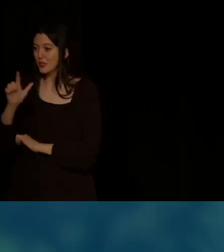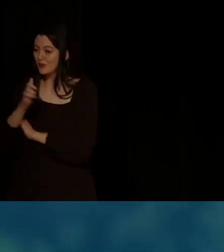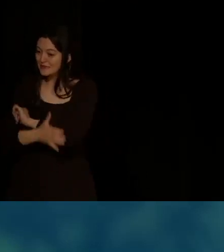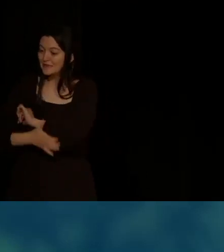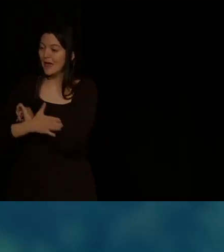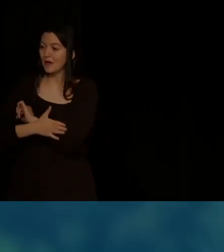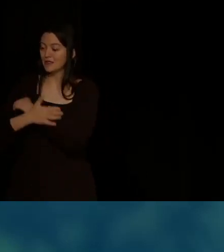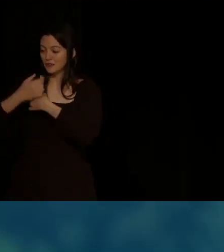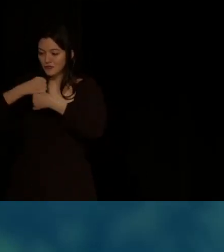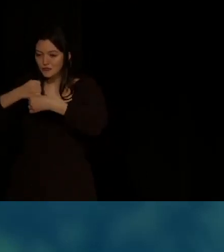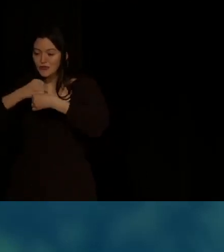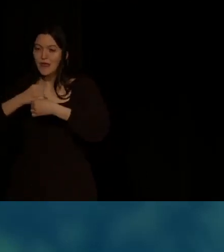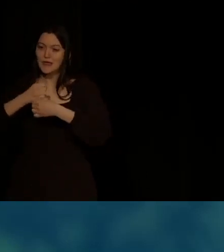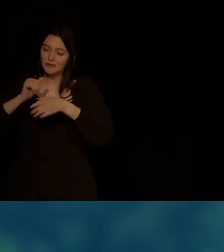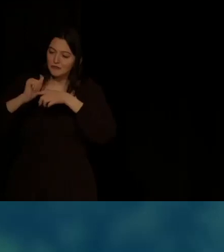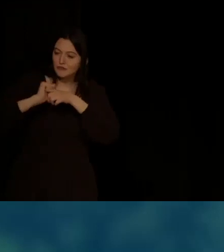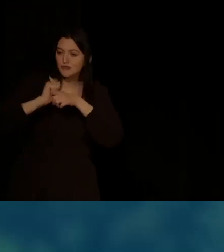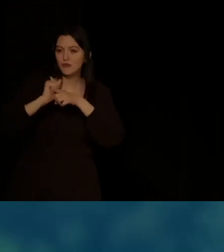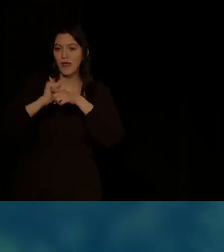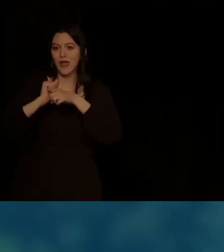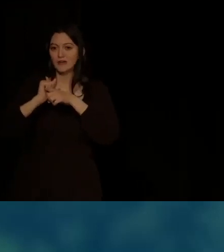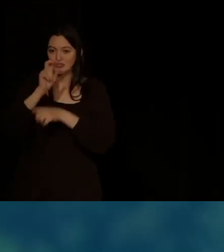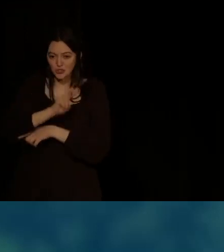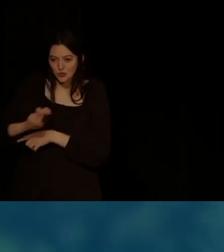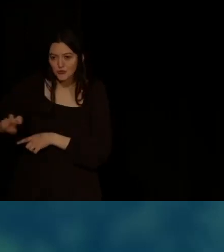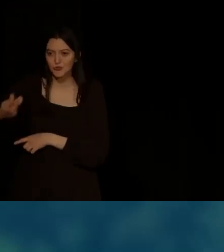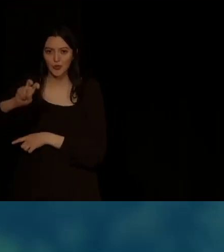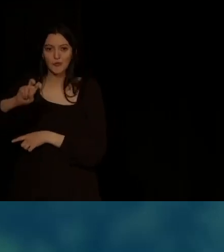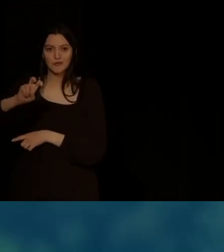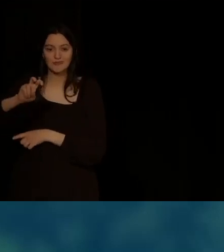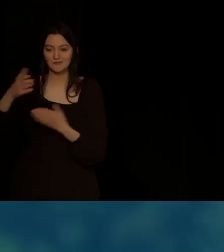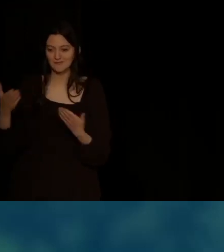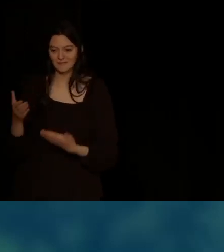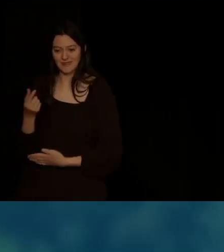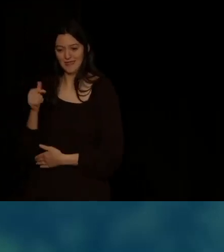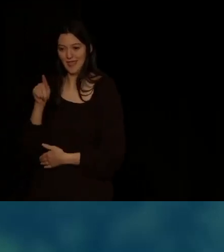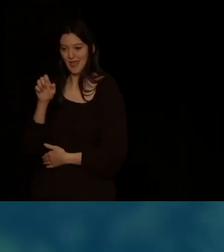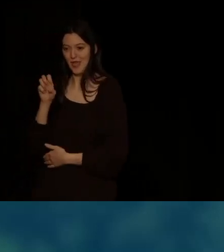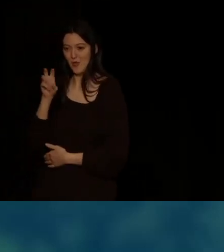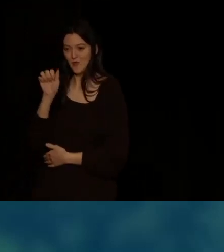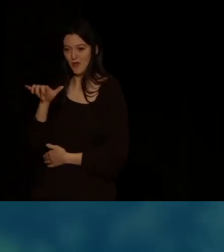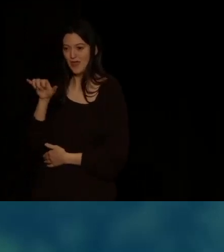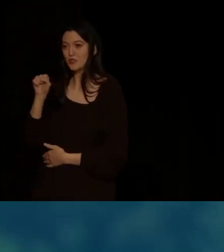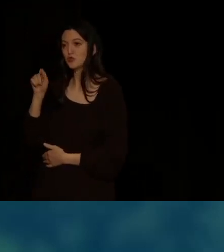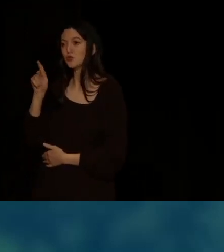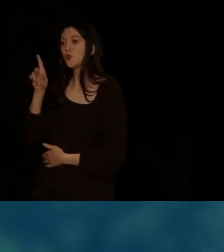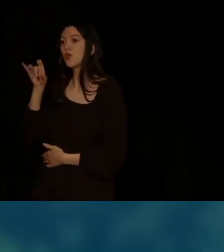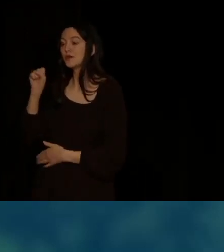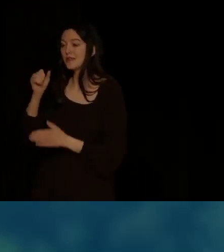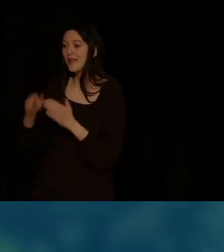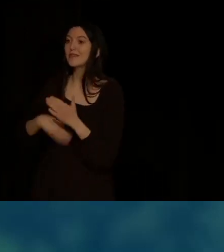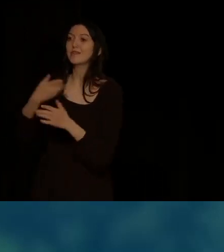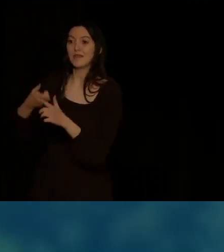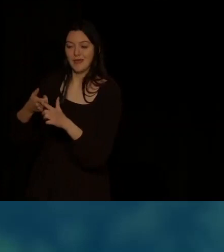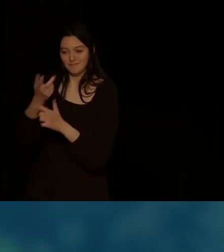to create and practice their tours at Gateway Studios before taking them on the